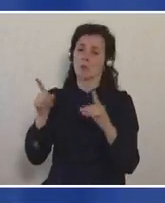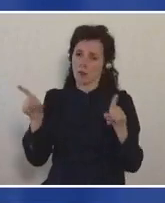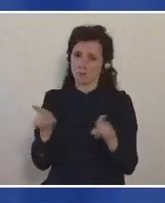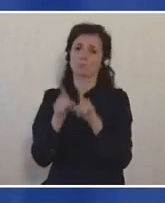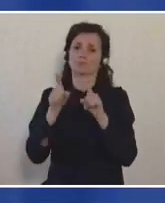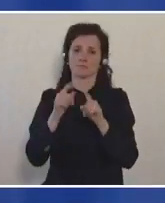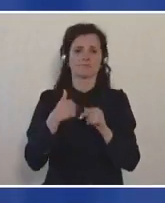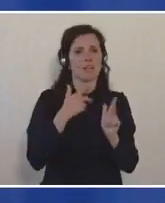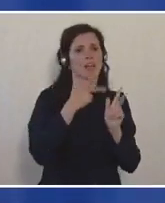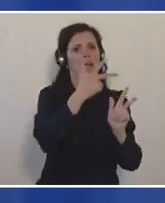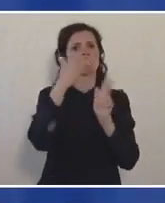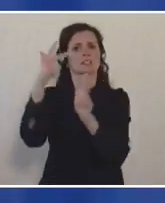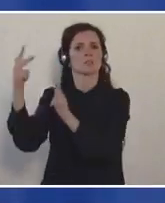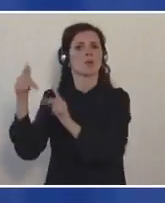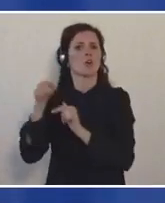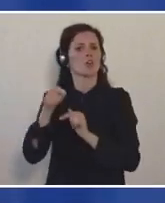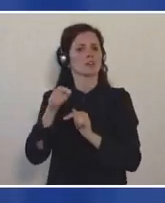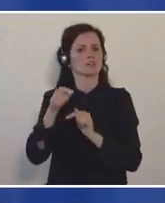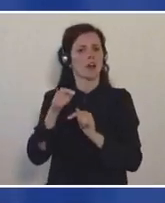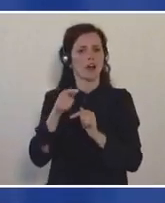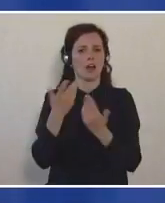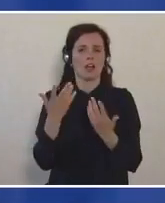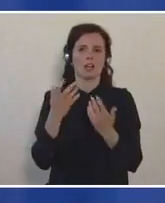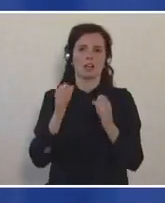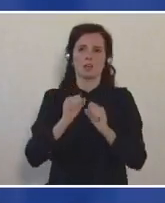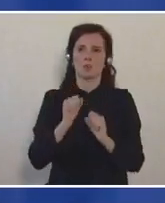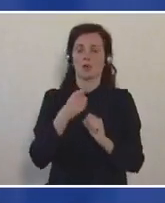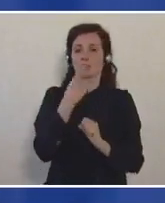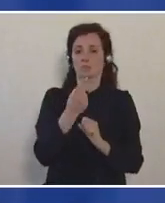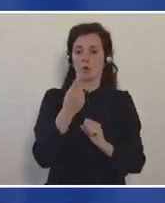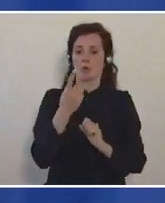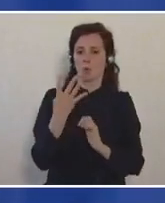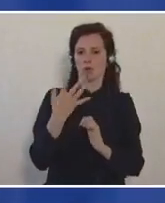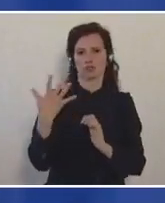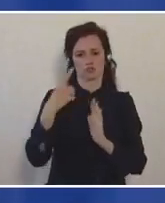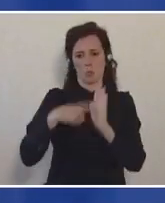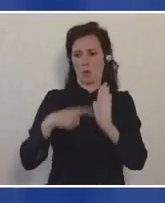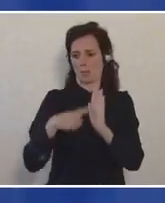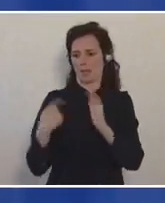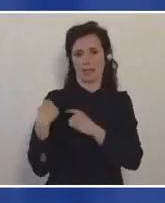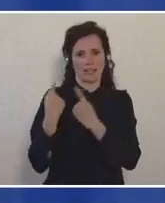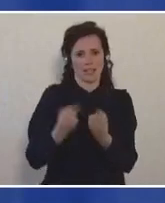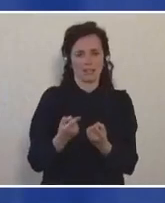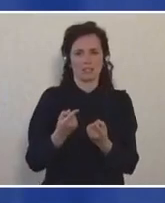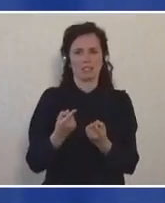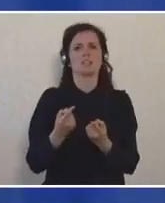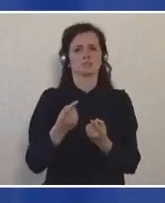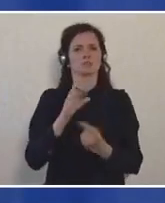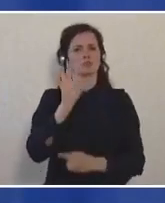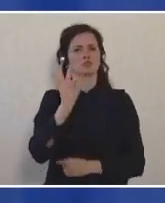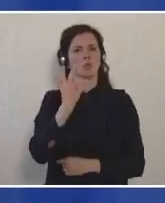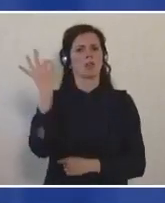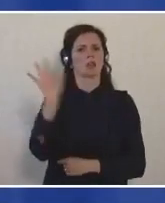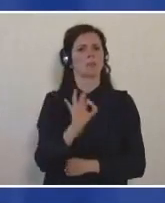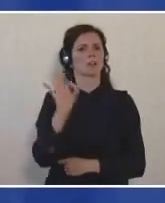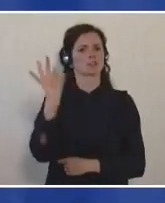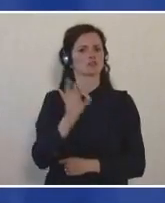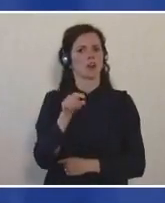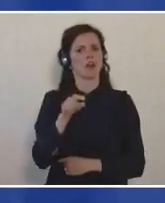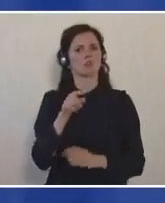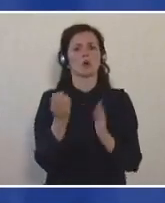now, had on average 50% of the European production exported. Up to